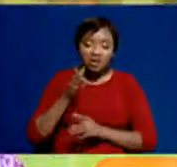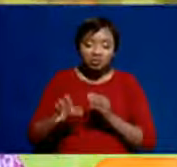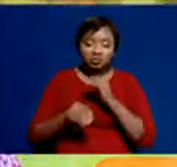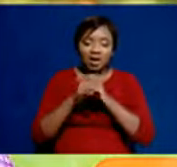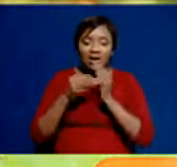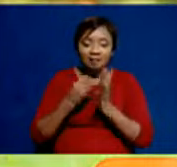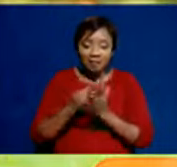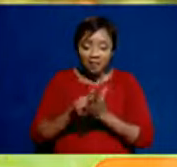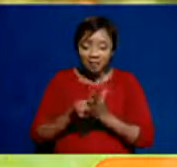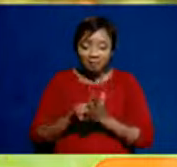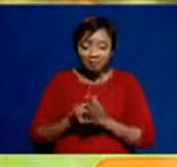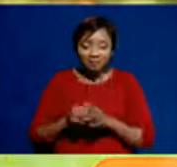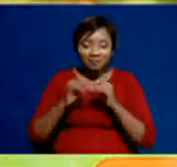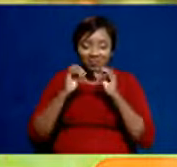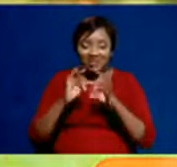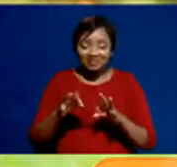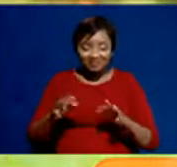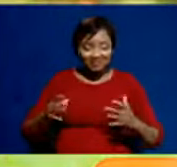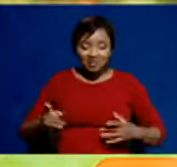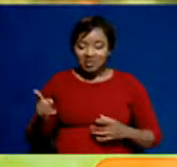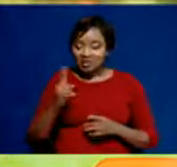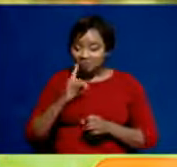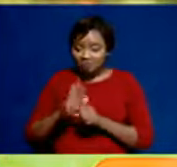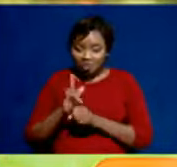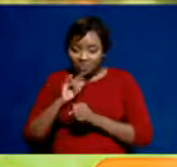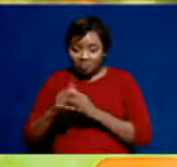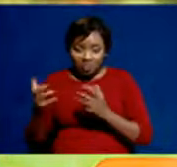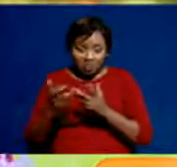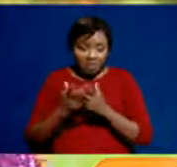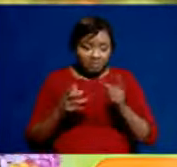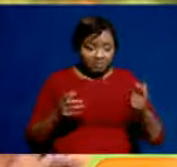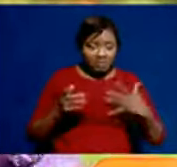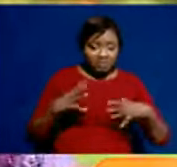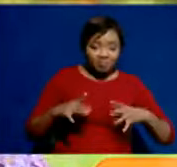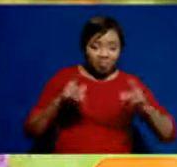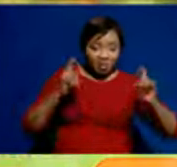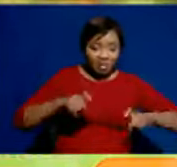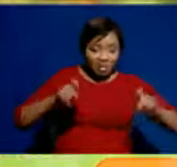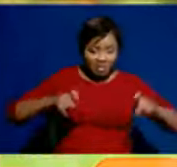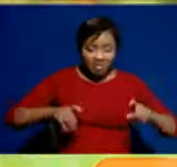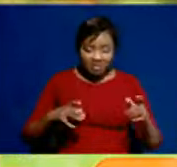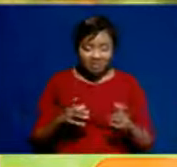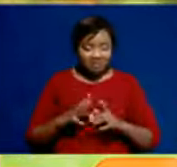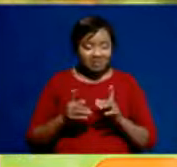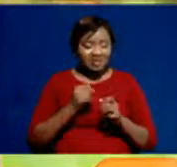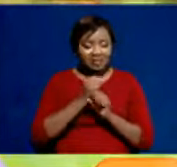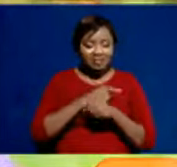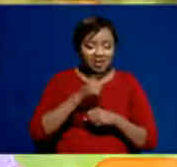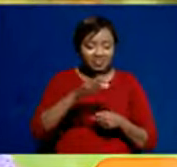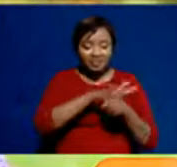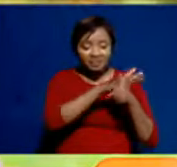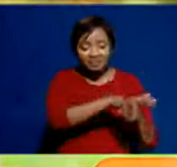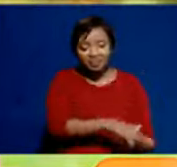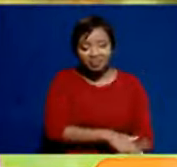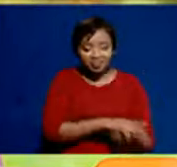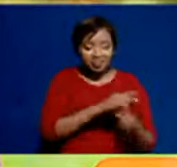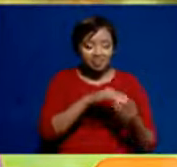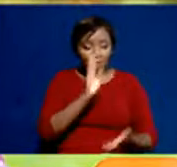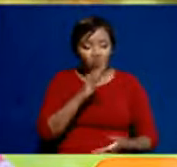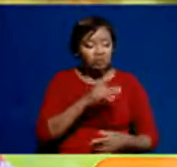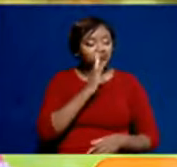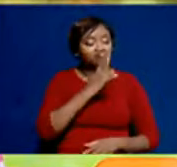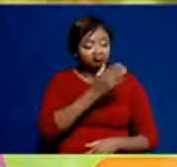you are doing with the direction the people want to face, and you cause so much suffering, and you're telling people, give